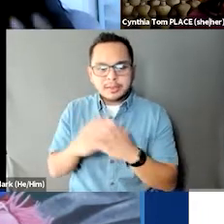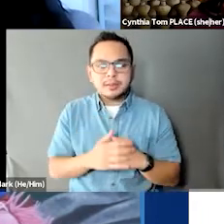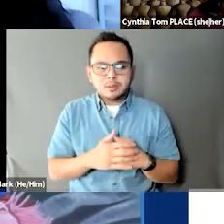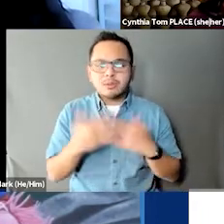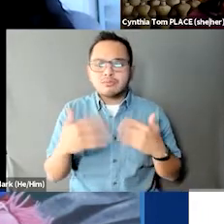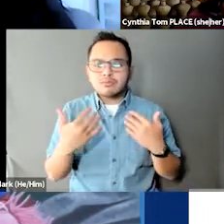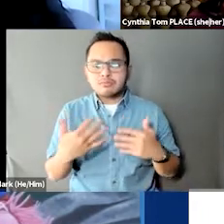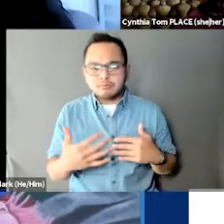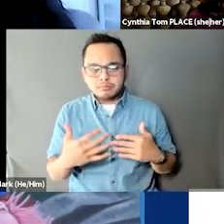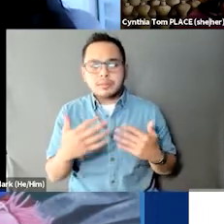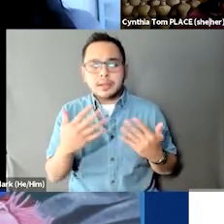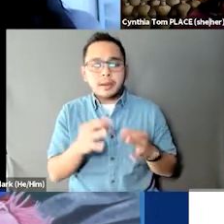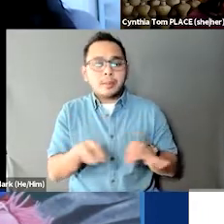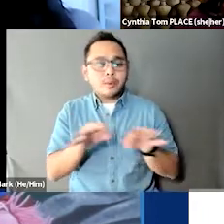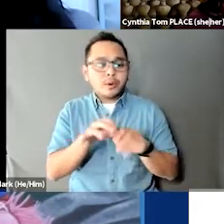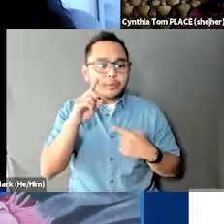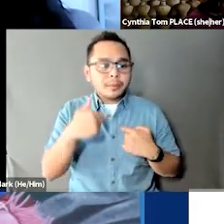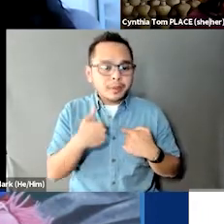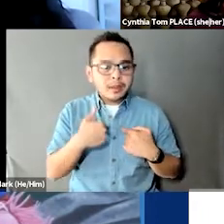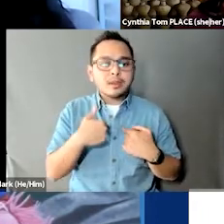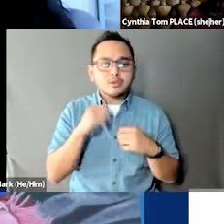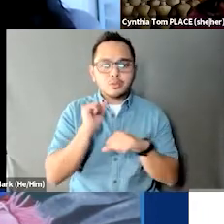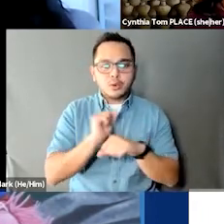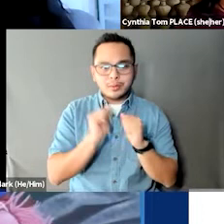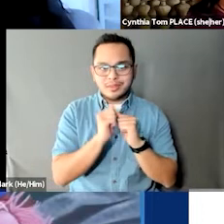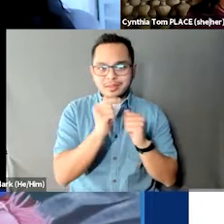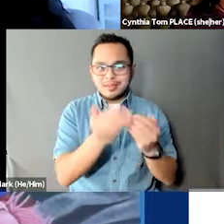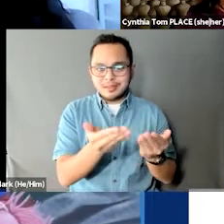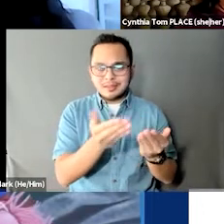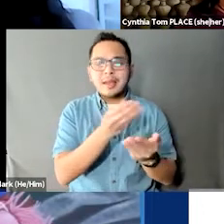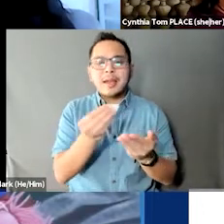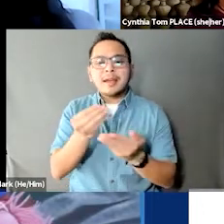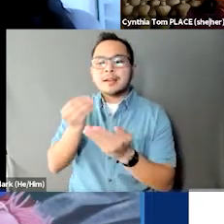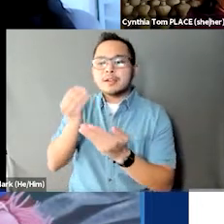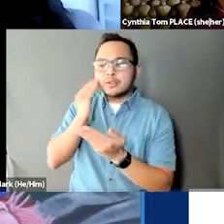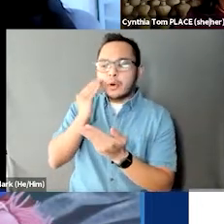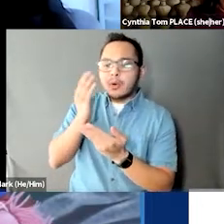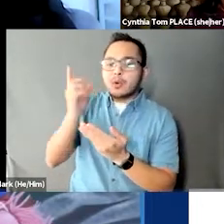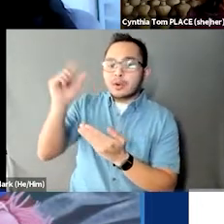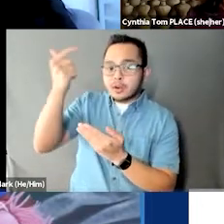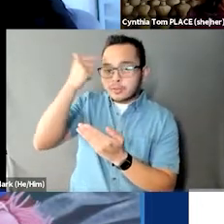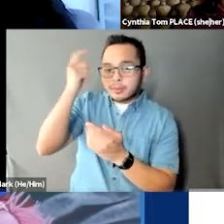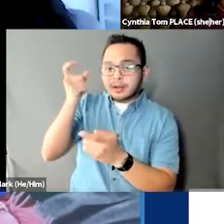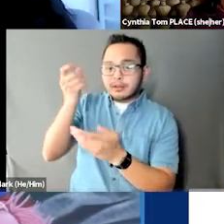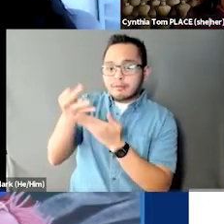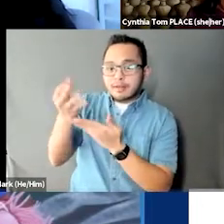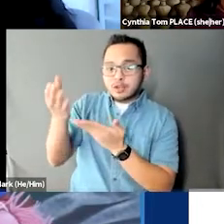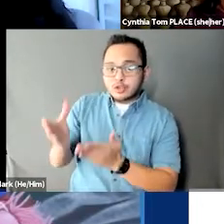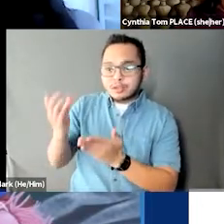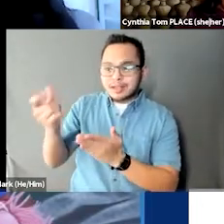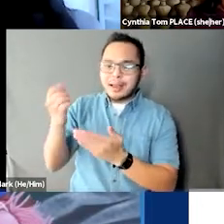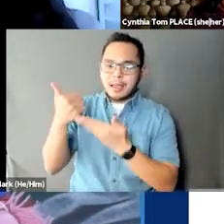equity and trauma-informed practices, but also explore ways that funders, especially government funders, could work to repair